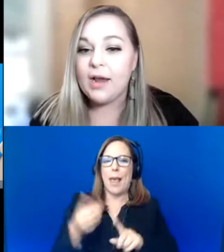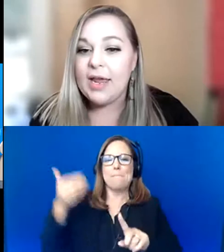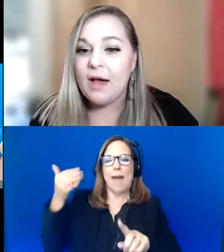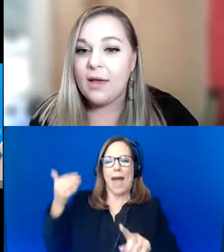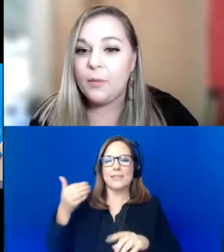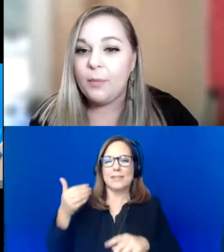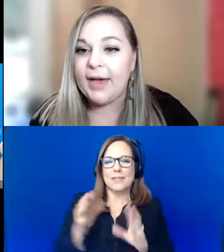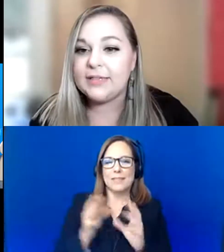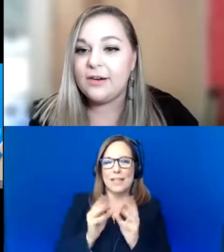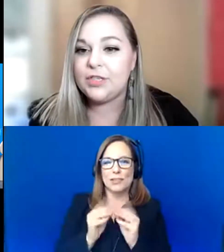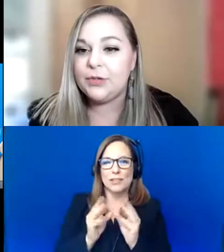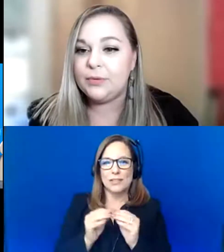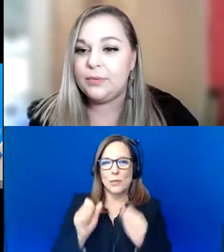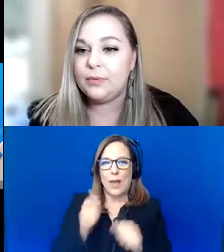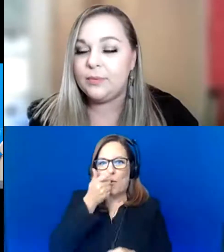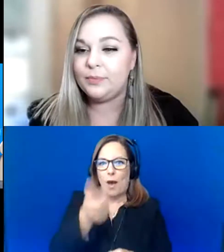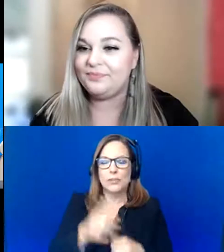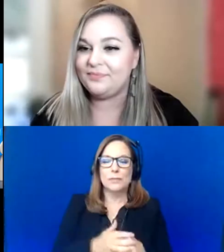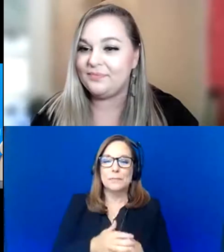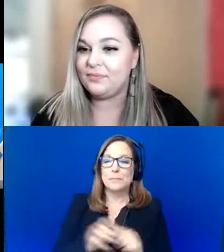And Connie, I will pass it off to you.